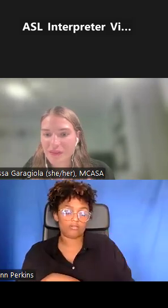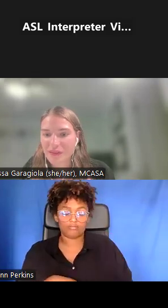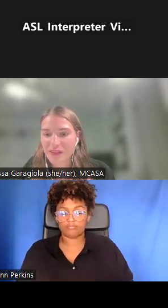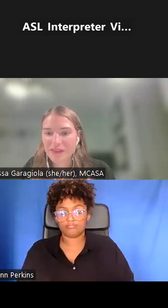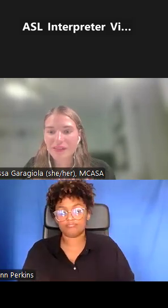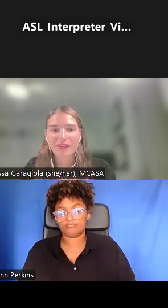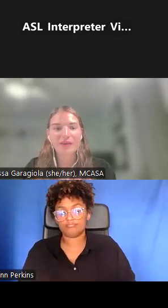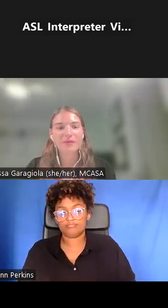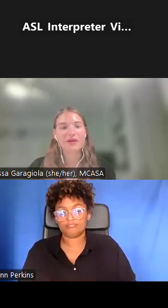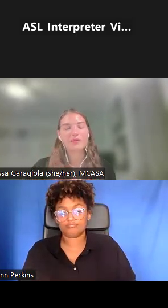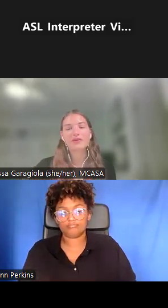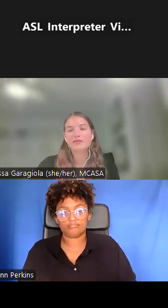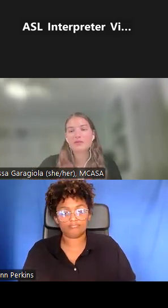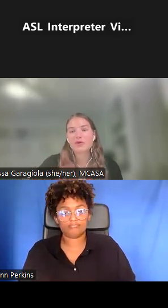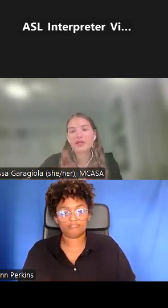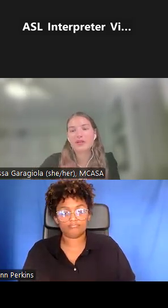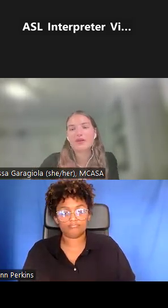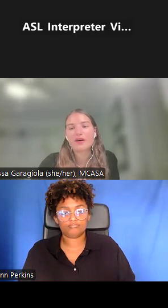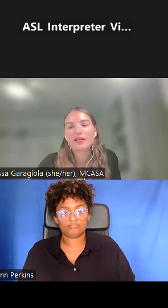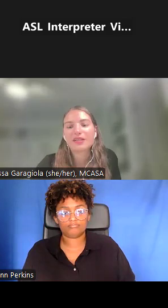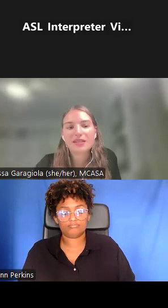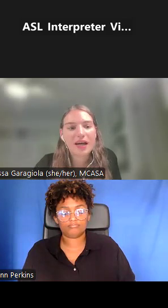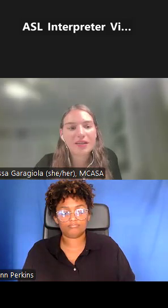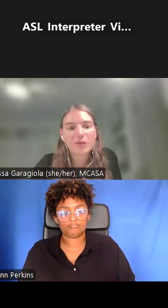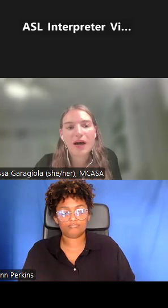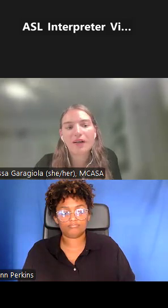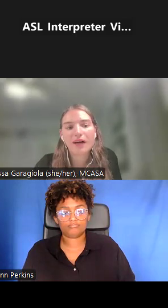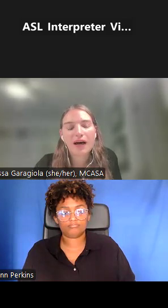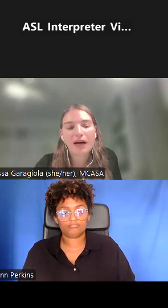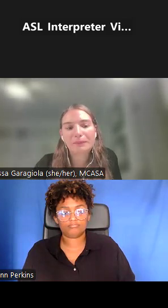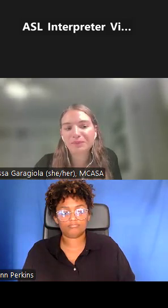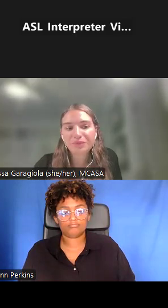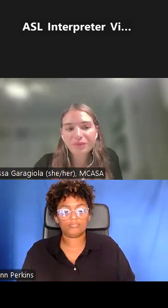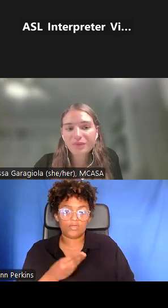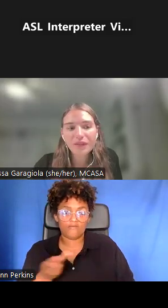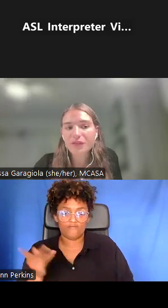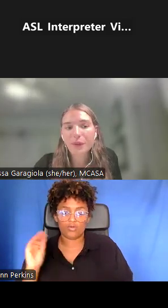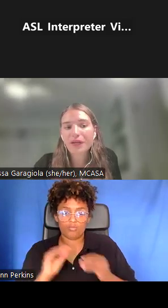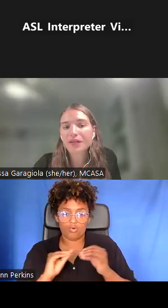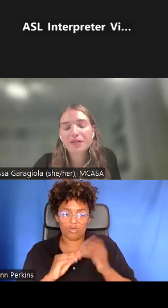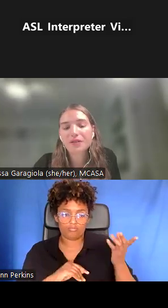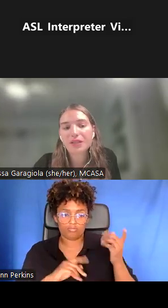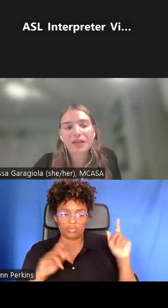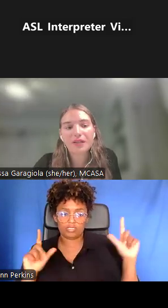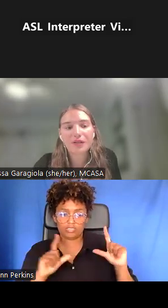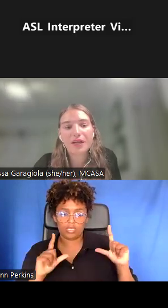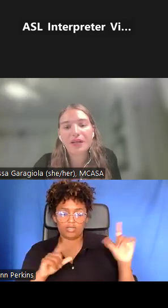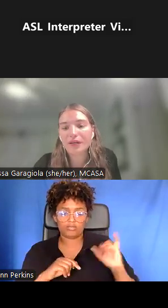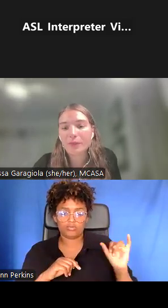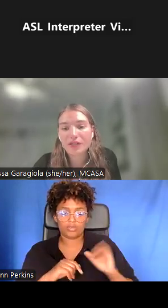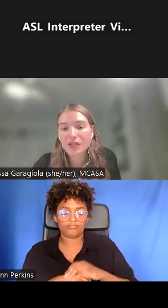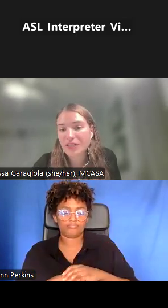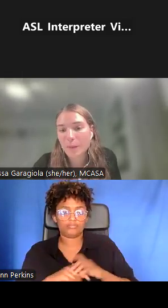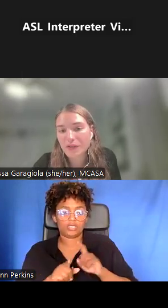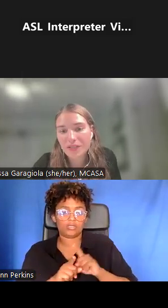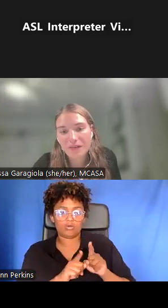Awesome. Yep. And we have a few more here on the slide as well. So it could also look like creating